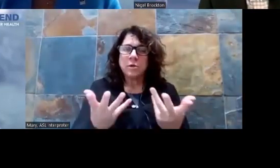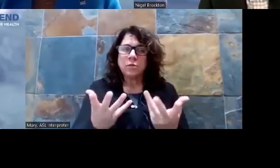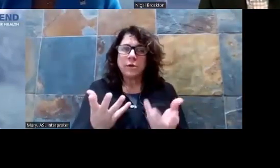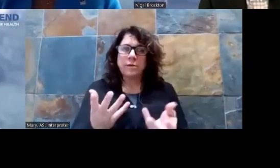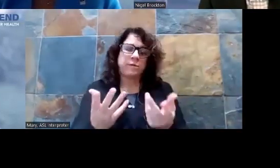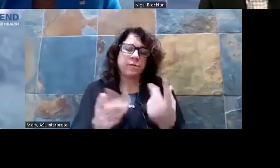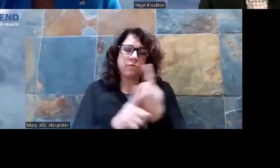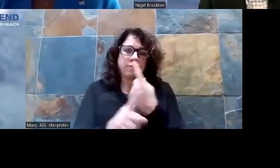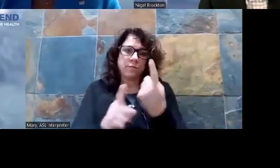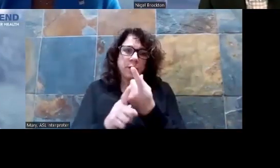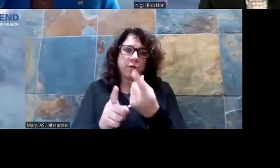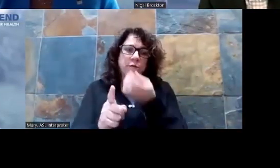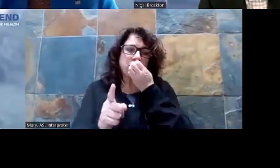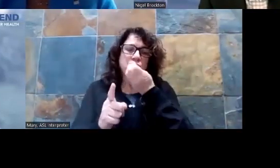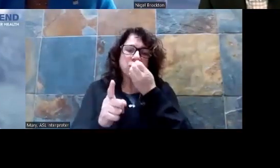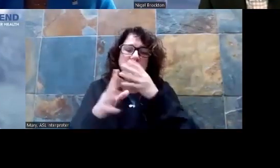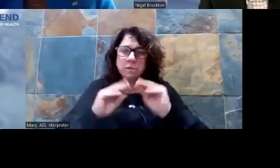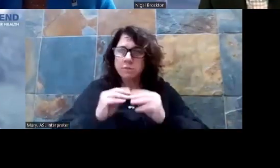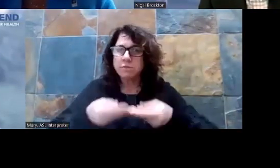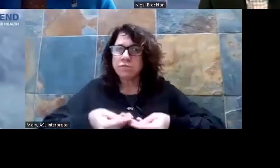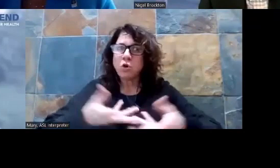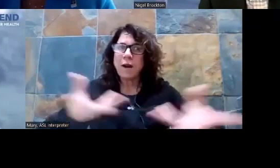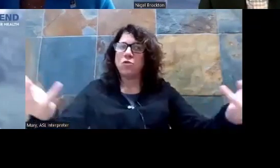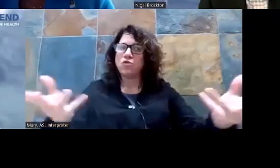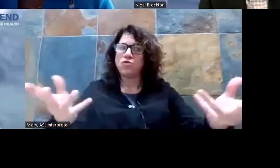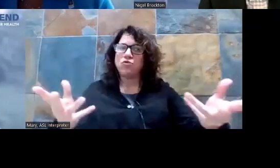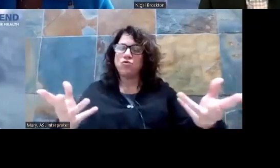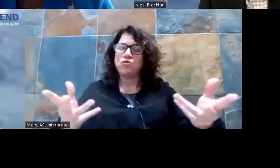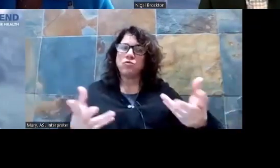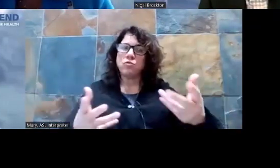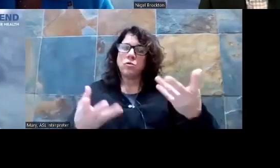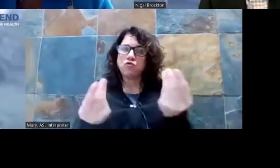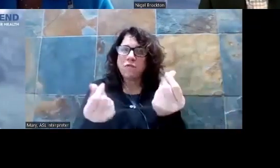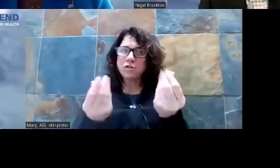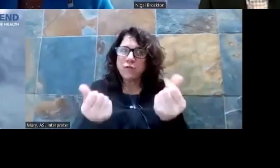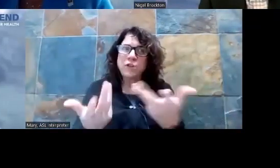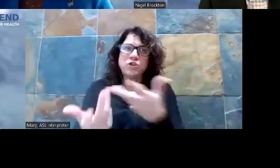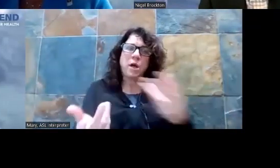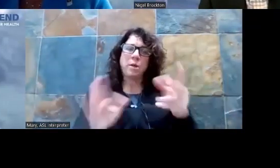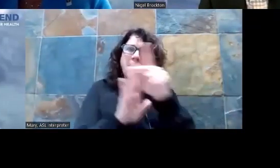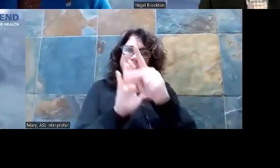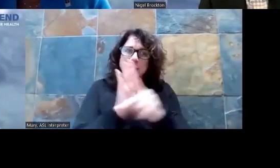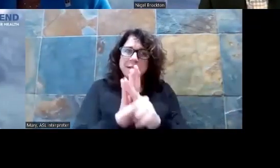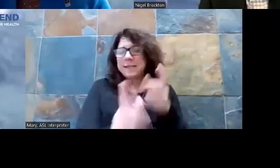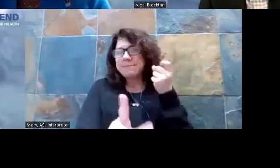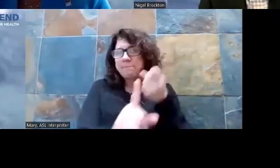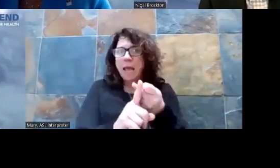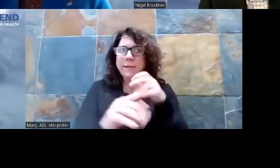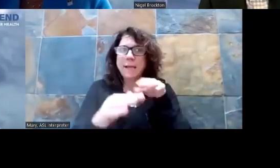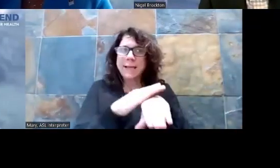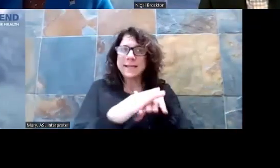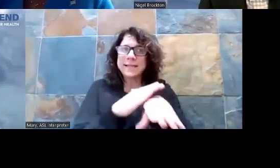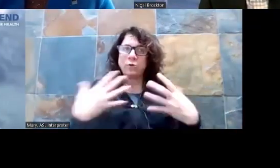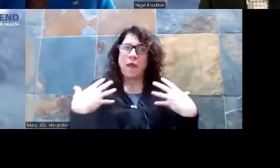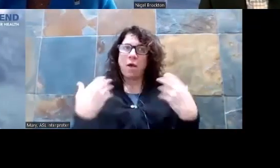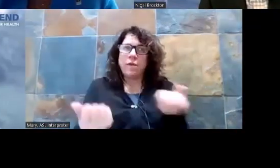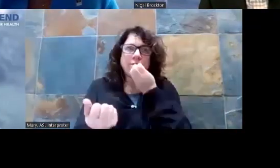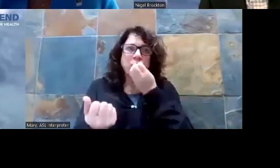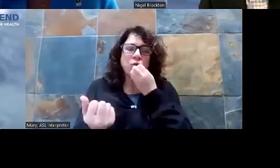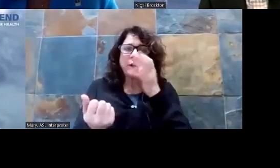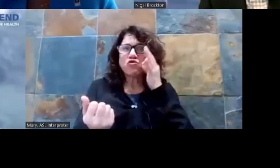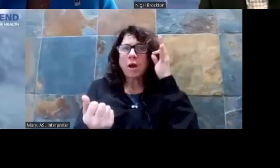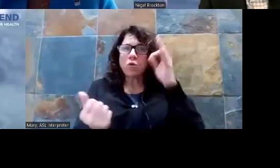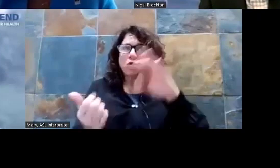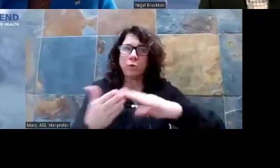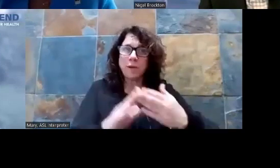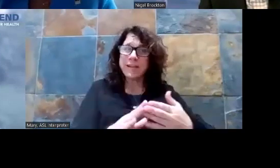foods into reservations, and with policies that have impacted access to healthy foods in tribal